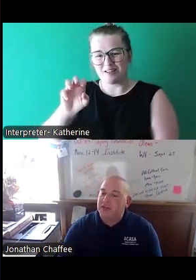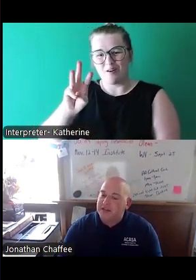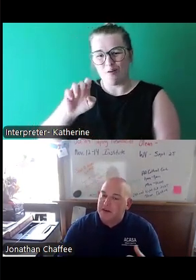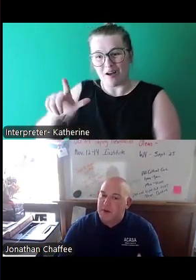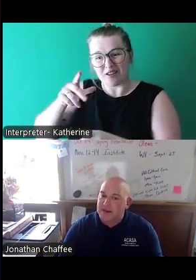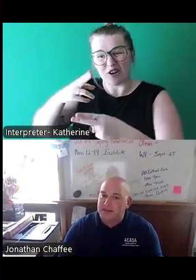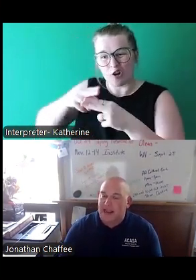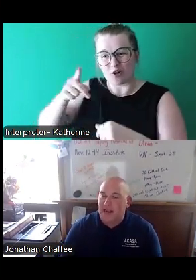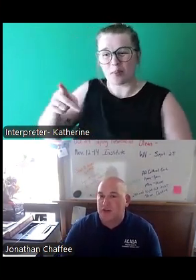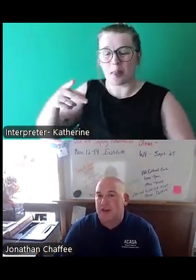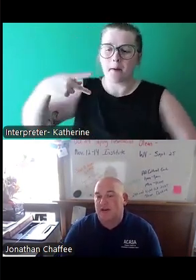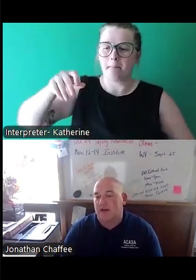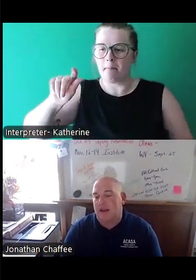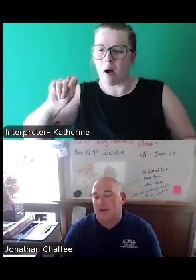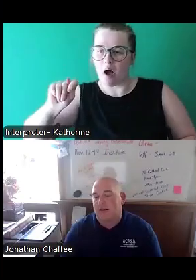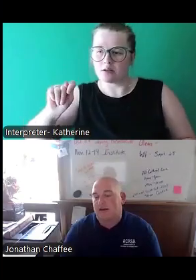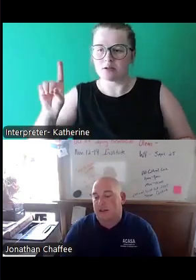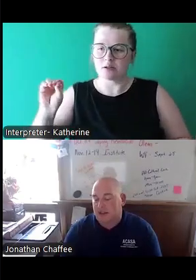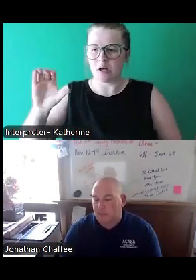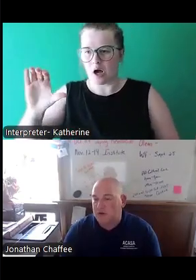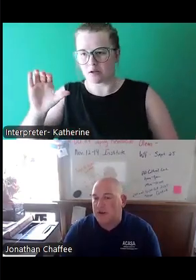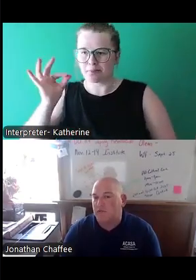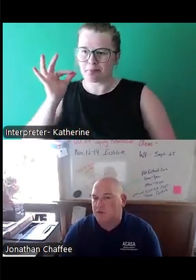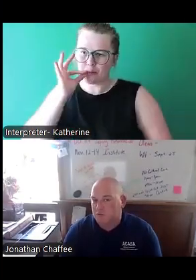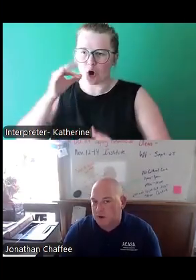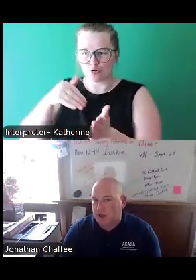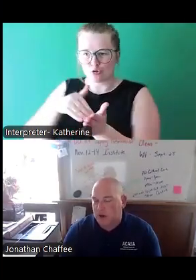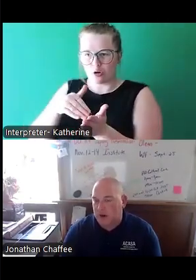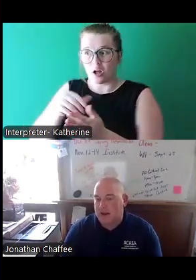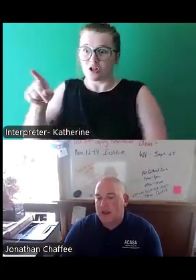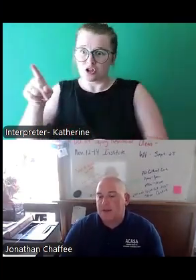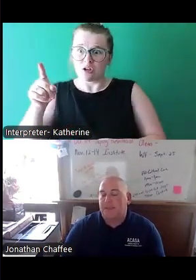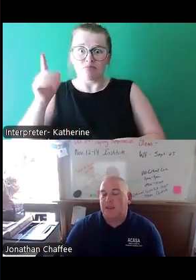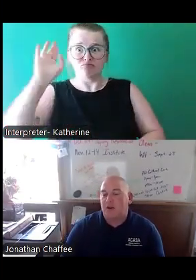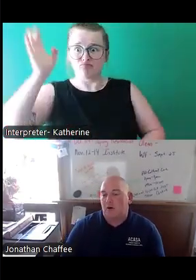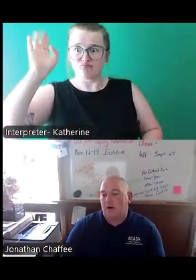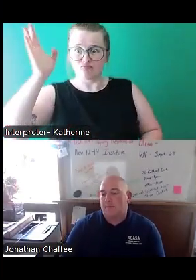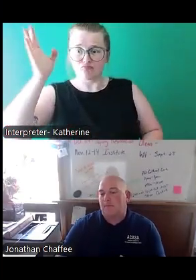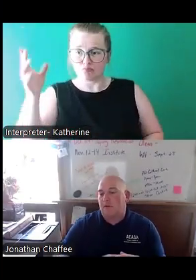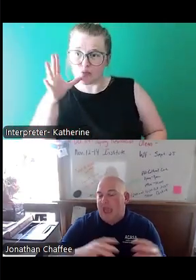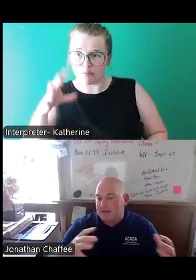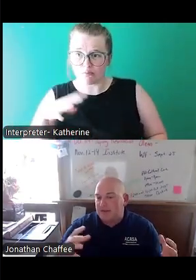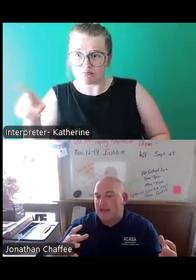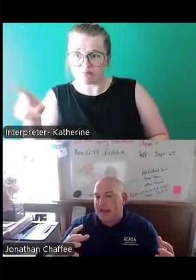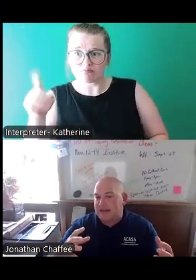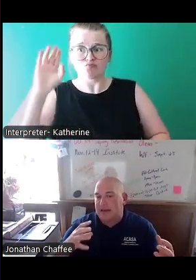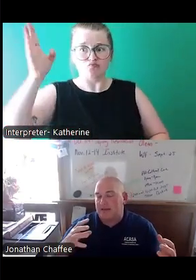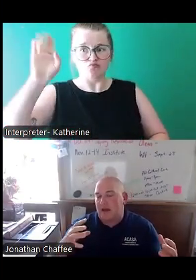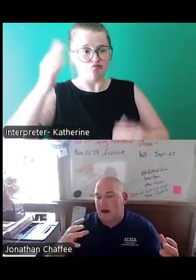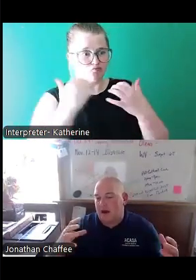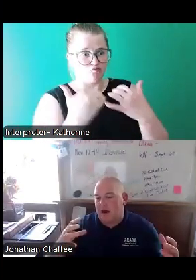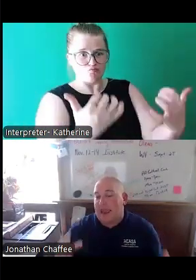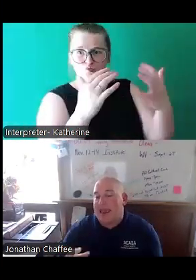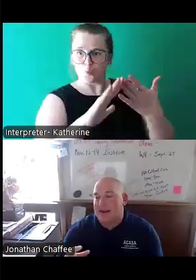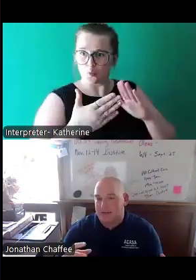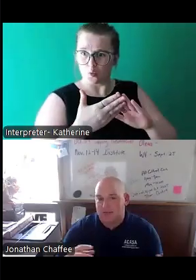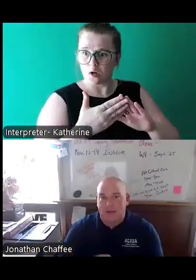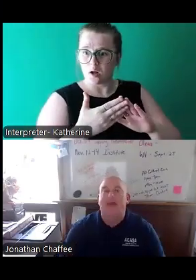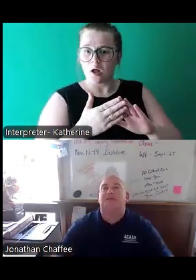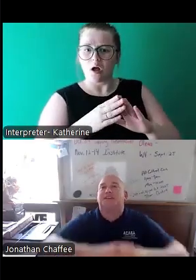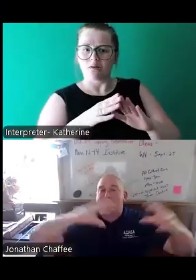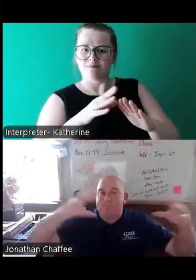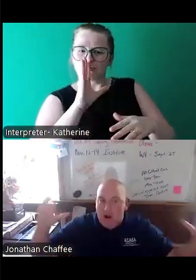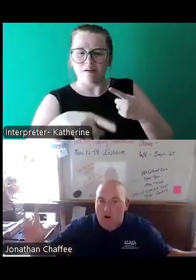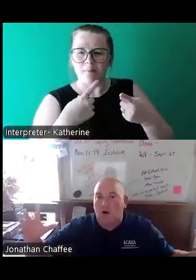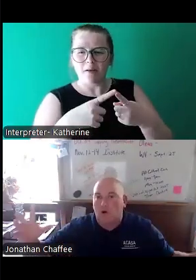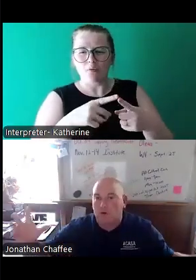She did a presentation to the community, which was really good. we have this idea of cannabis being